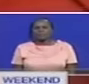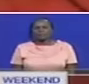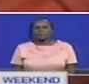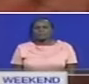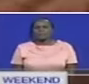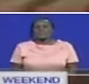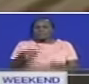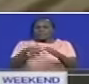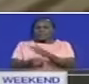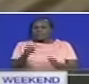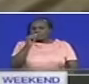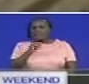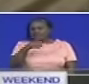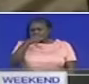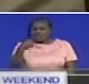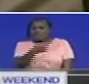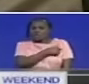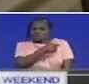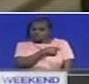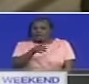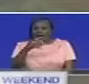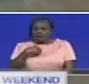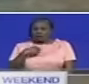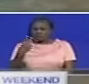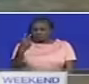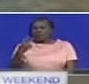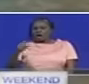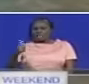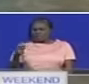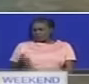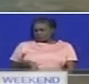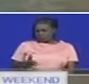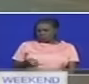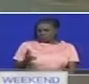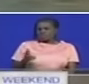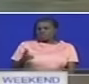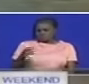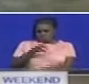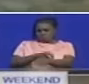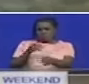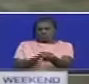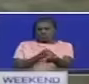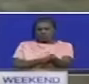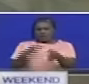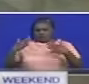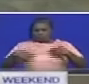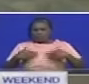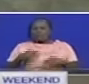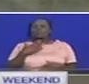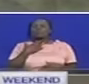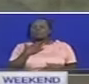Inside the private hospital, two more victims nursing gunshot wounds. Wale walikuwa natafuta serikali ya